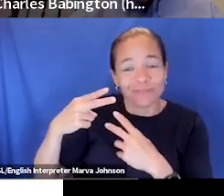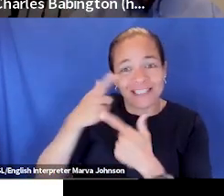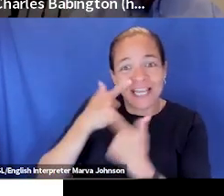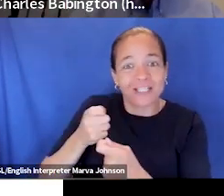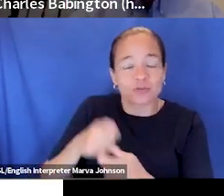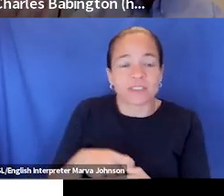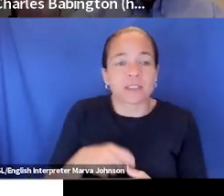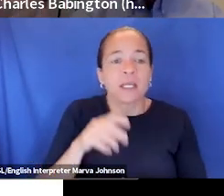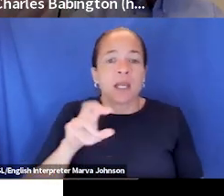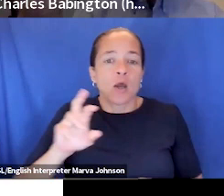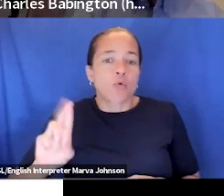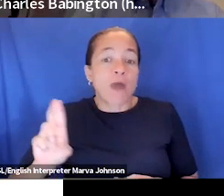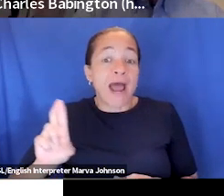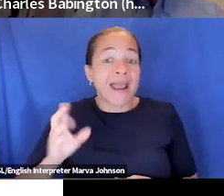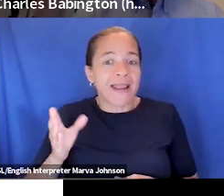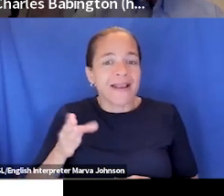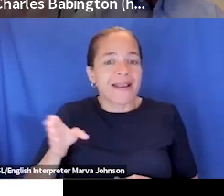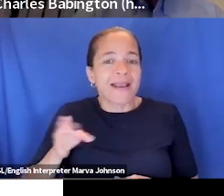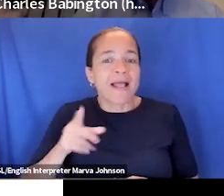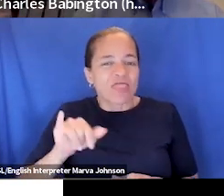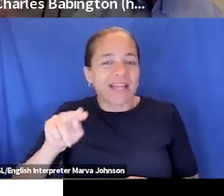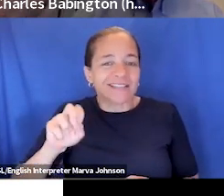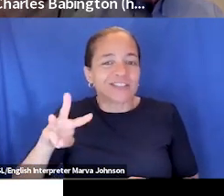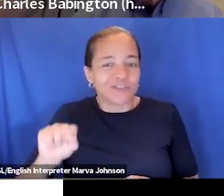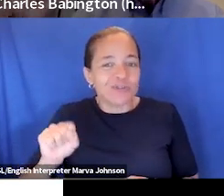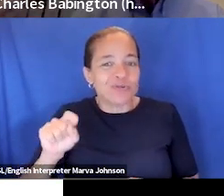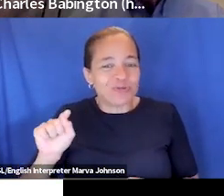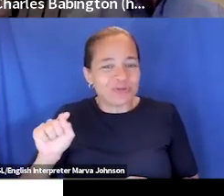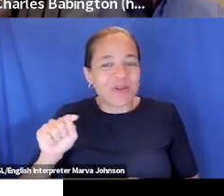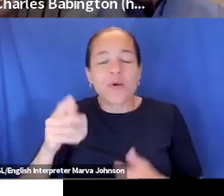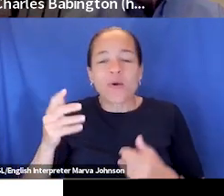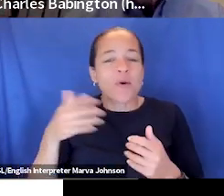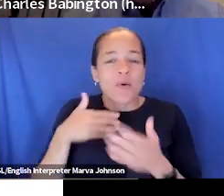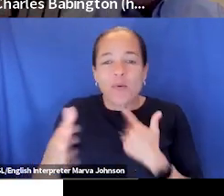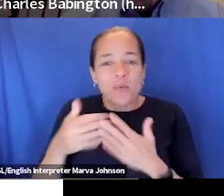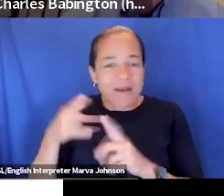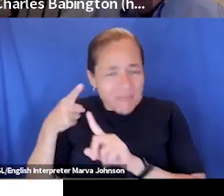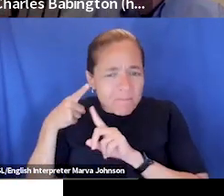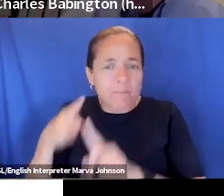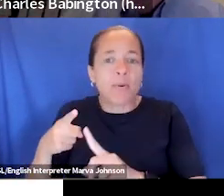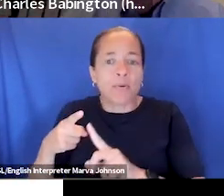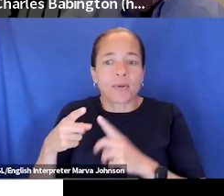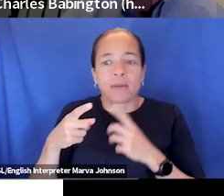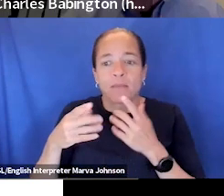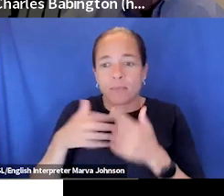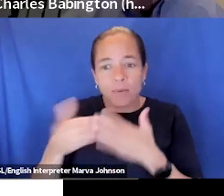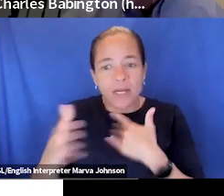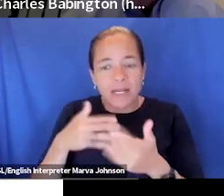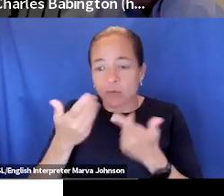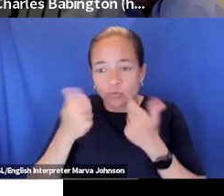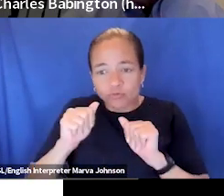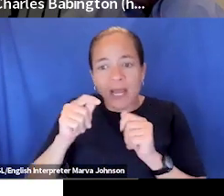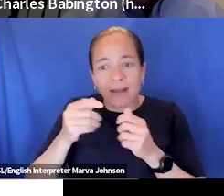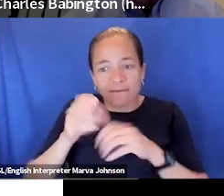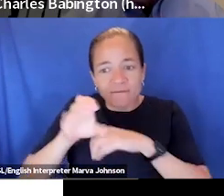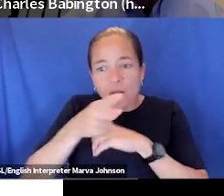That type of, whatever your report, whatever the main thing of that you were trying to get across in this press release.